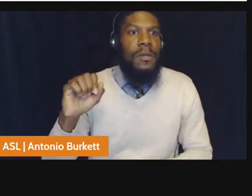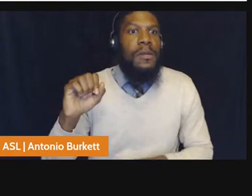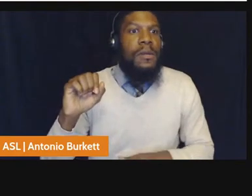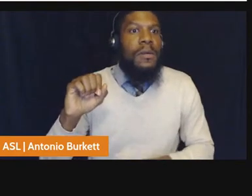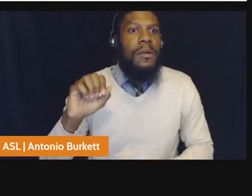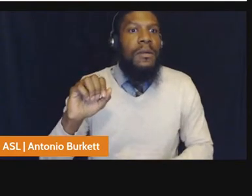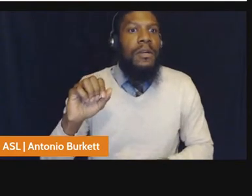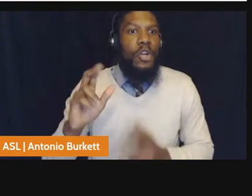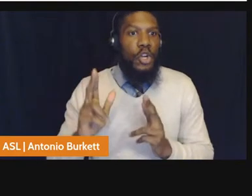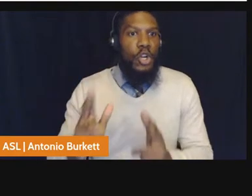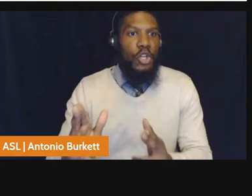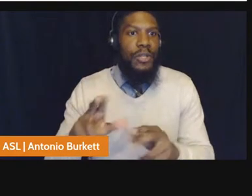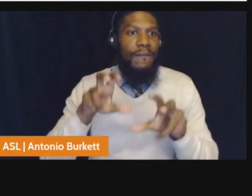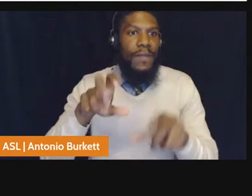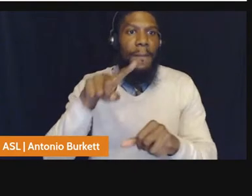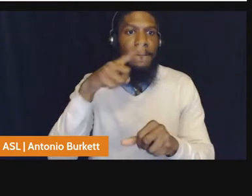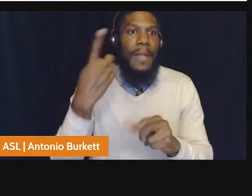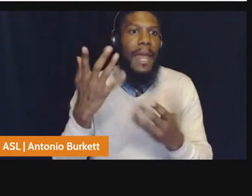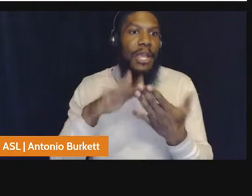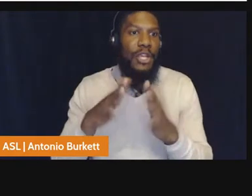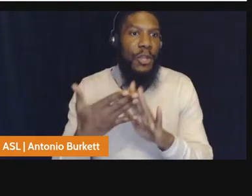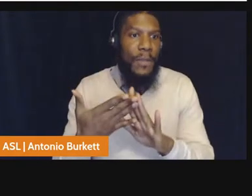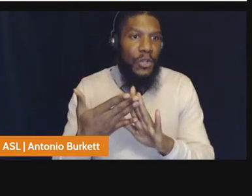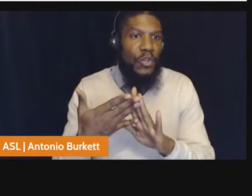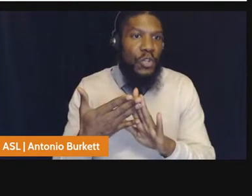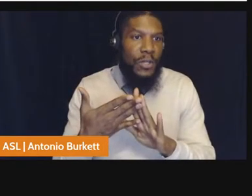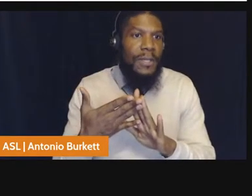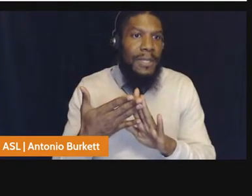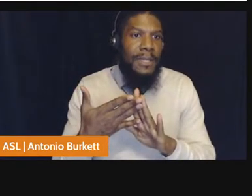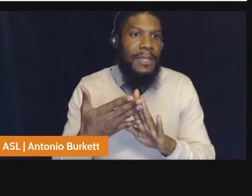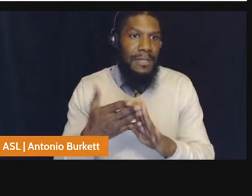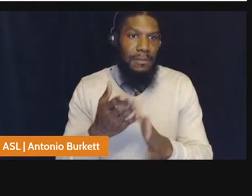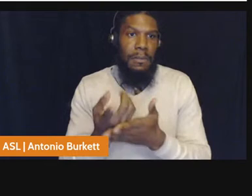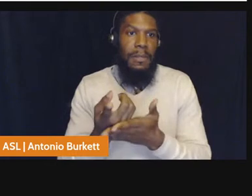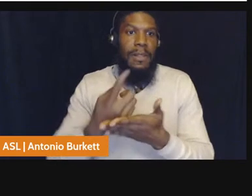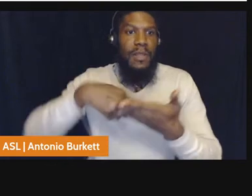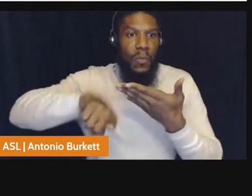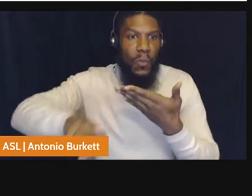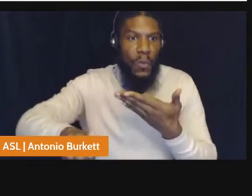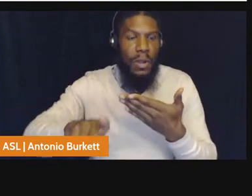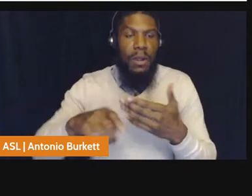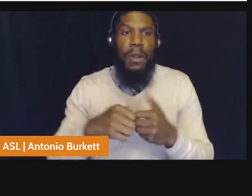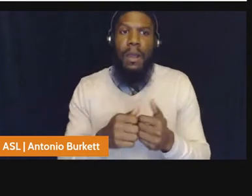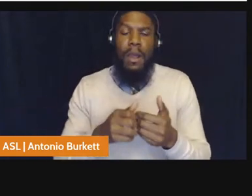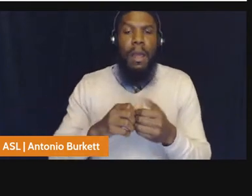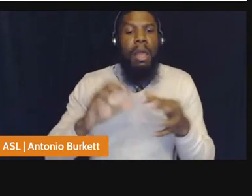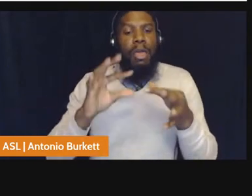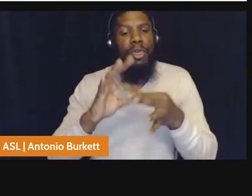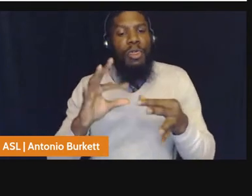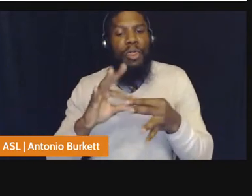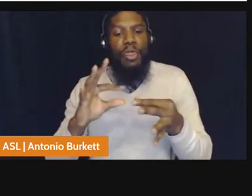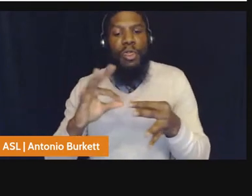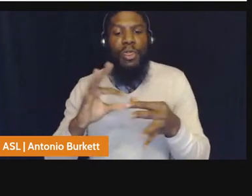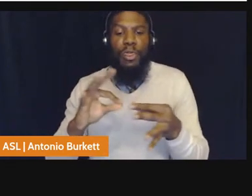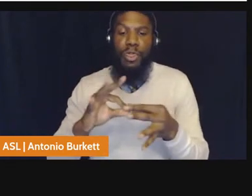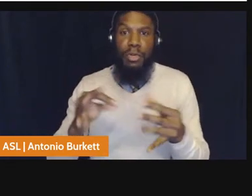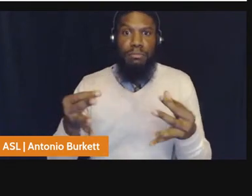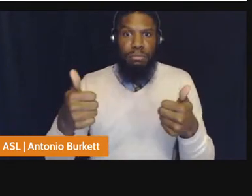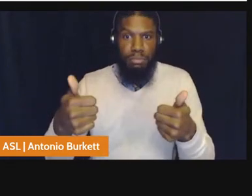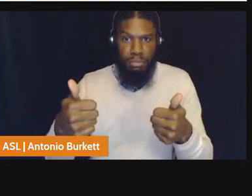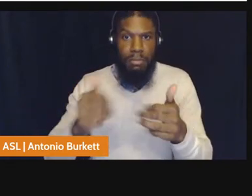Communities. Our virtual event will explore ways to move beyond words and into action. So we'll pick up where we left off on